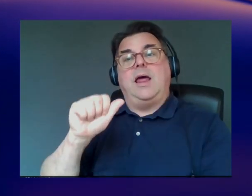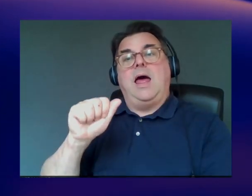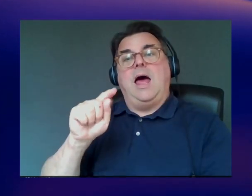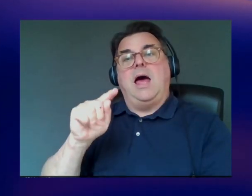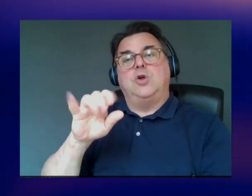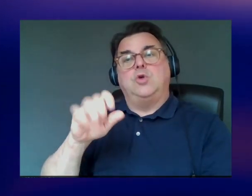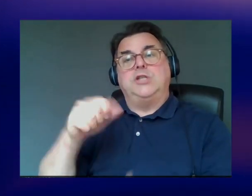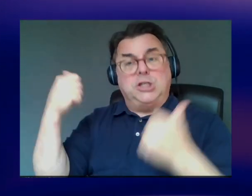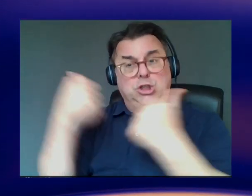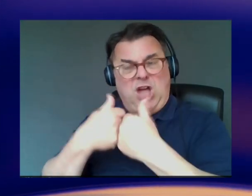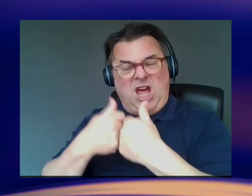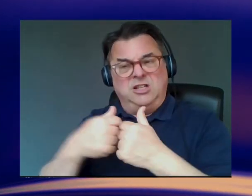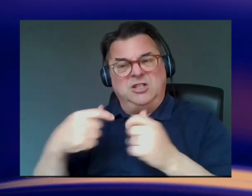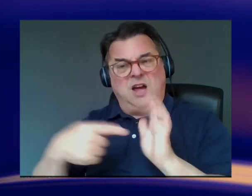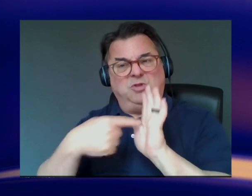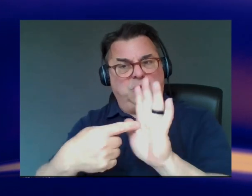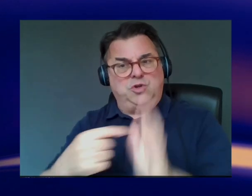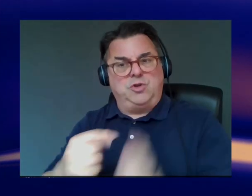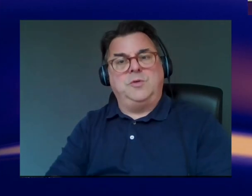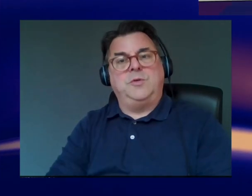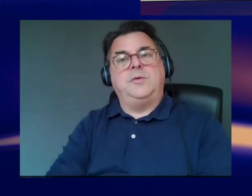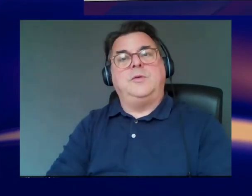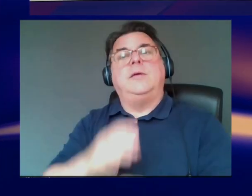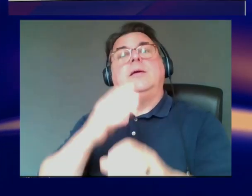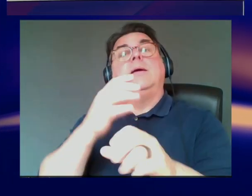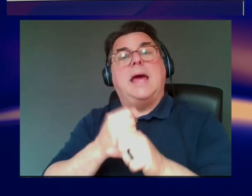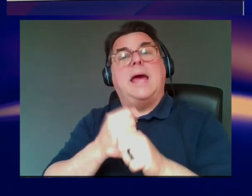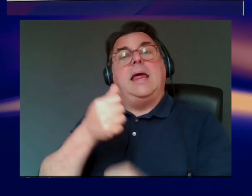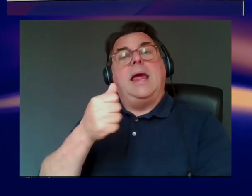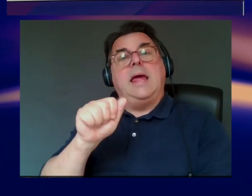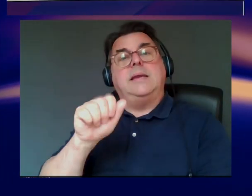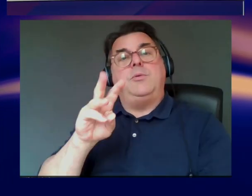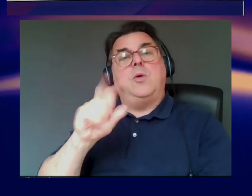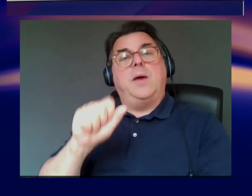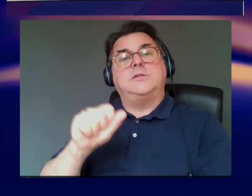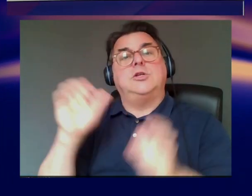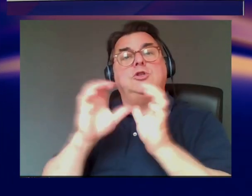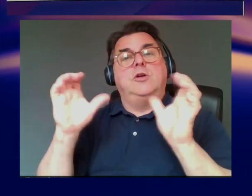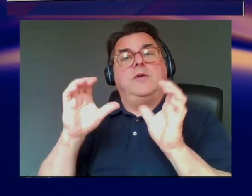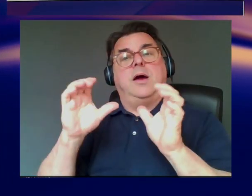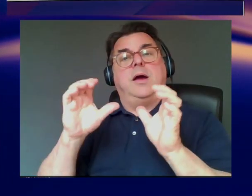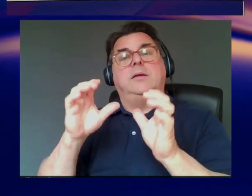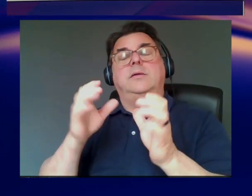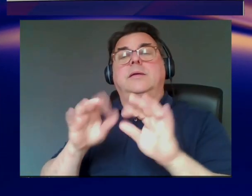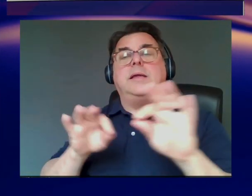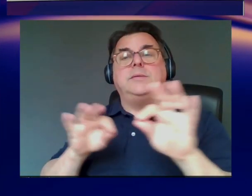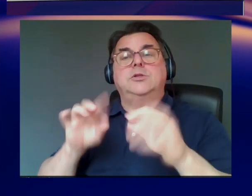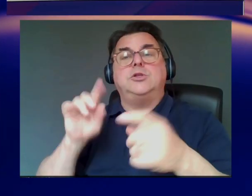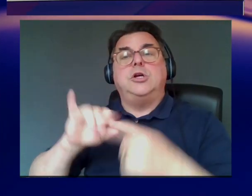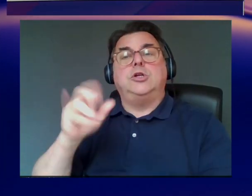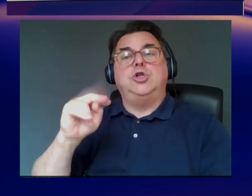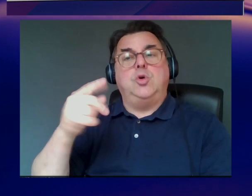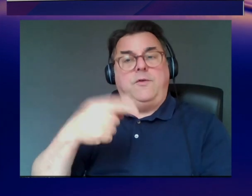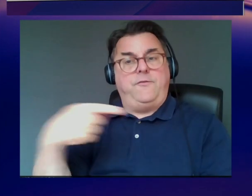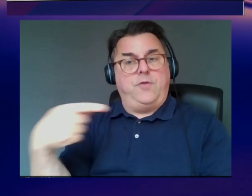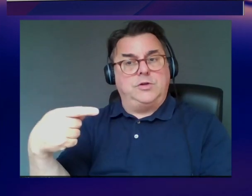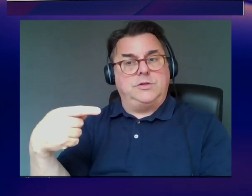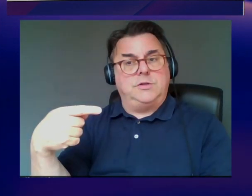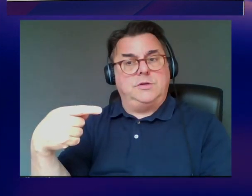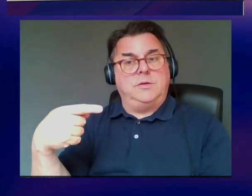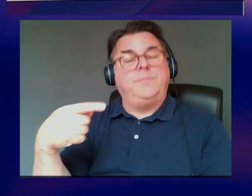So at the end of all of this, I watch. Number one, I watch for you, Aaron. Oh, Just so thank you know, Thank you. I